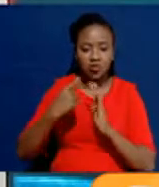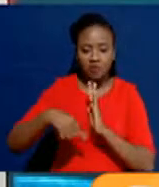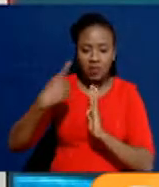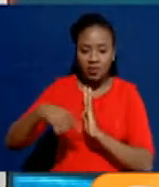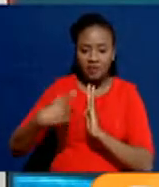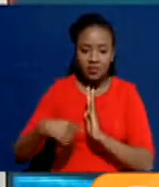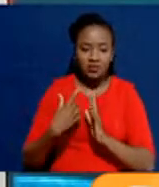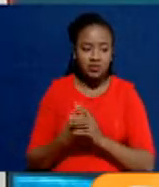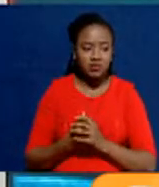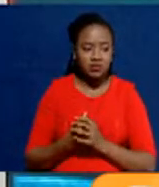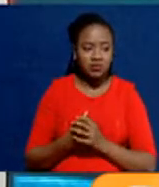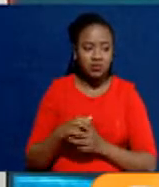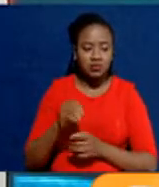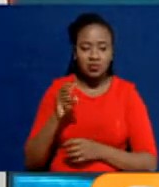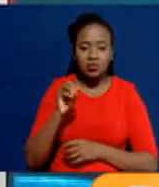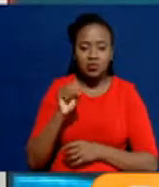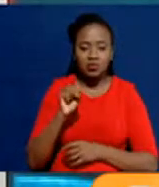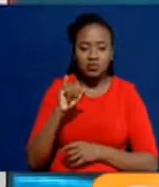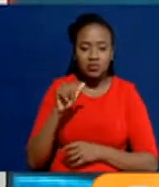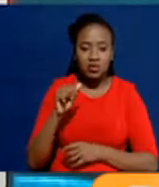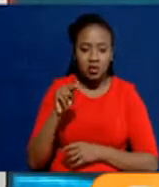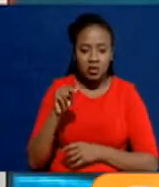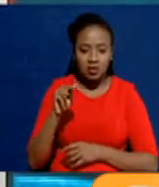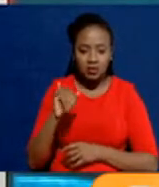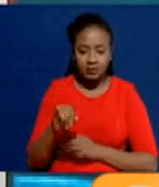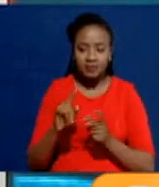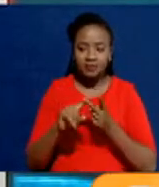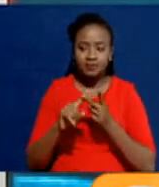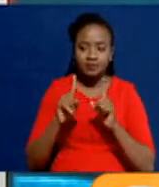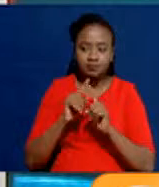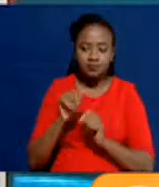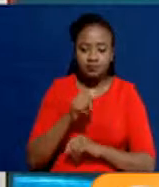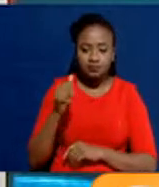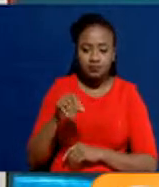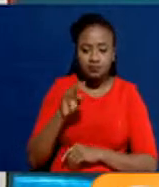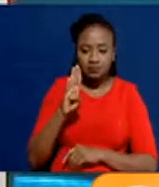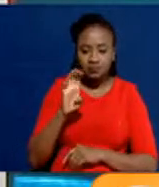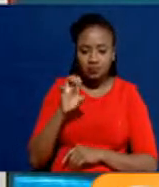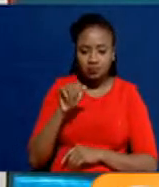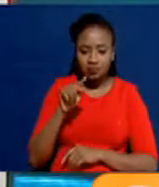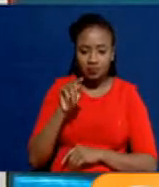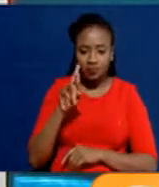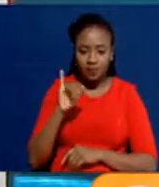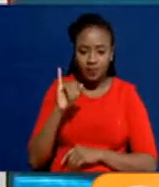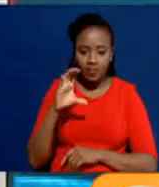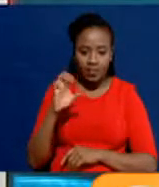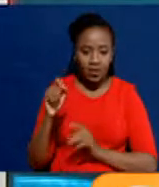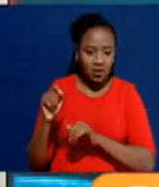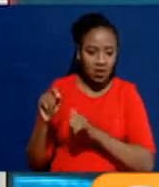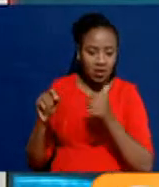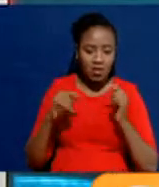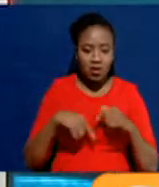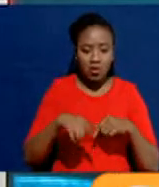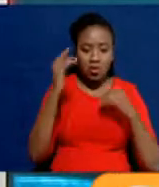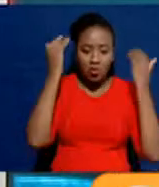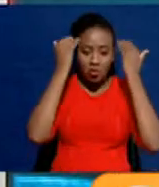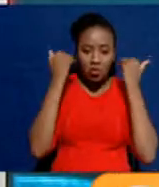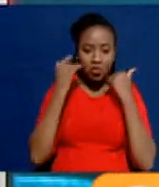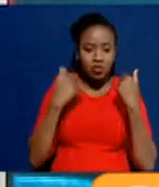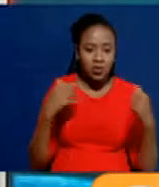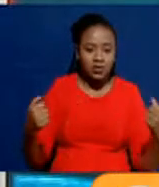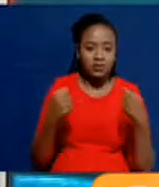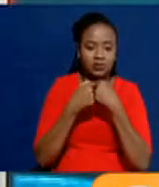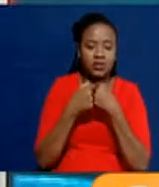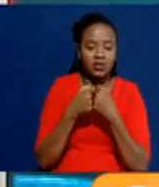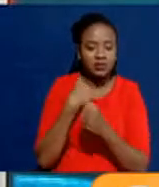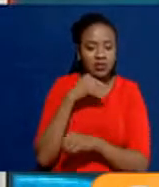also Elachi, Beatrice Elachi. They were appointed at that time. And then someone went to court and was challenging two issues. First, there was the question of